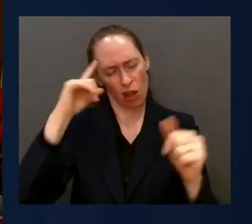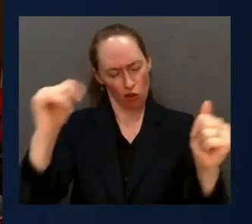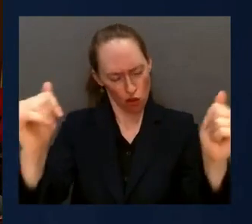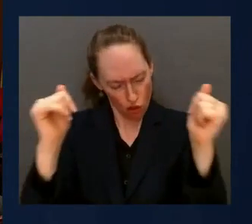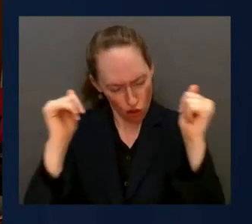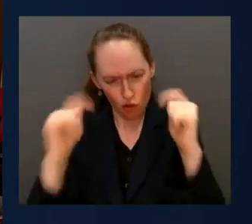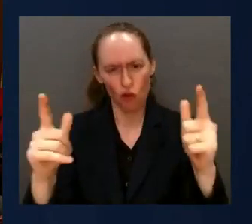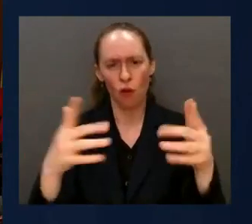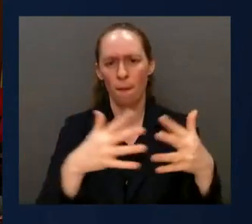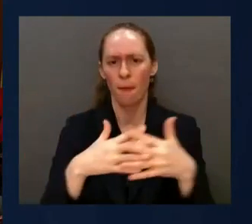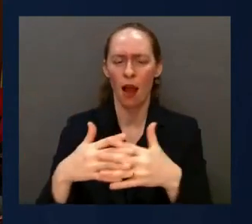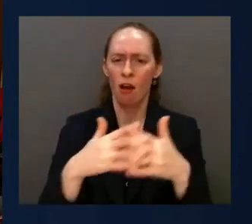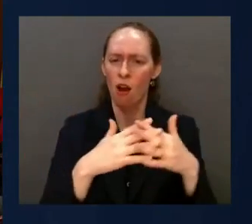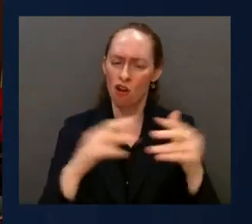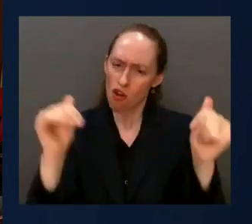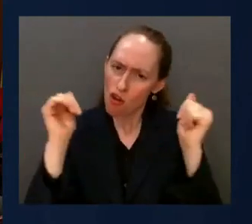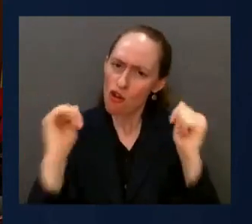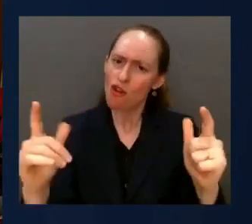Look,